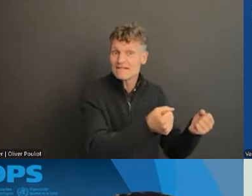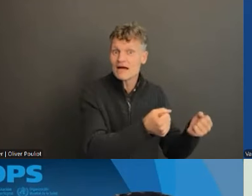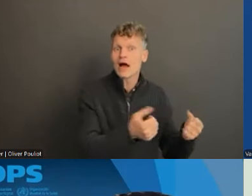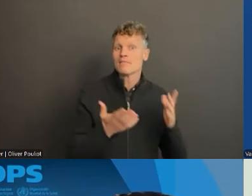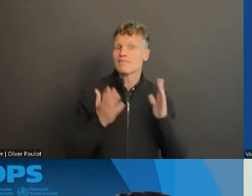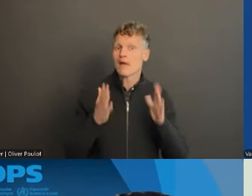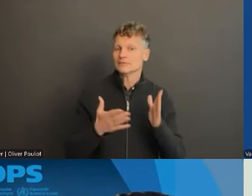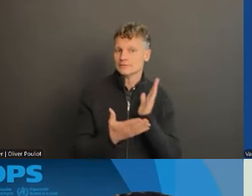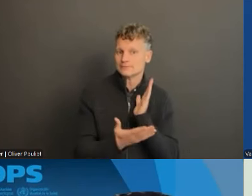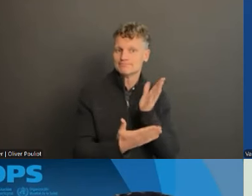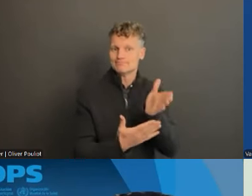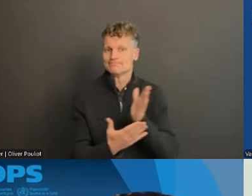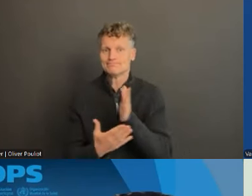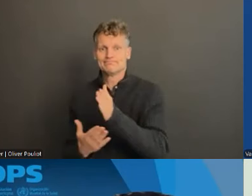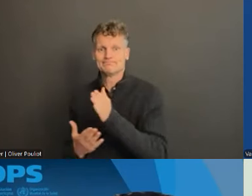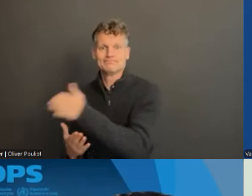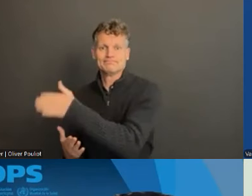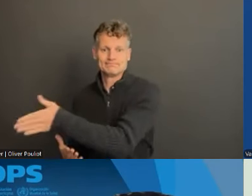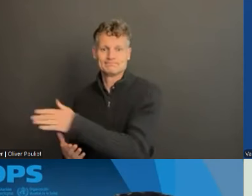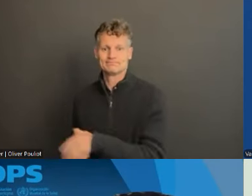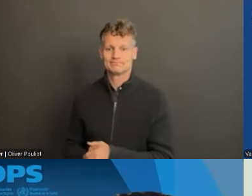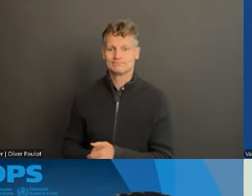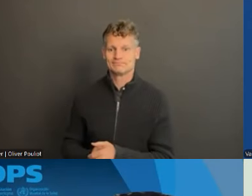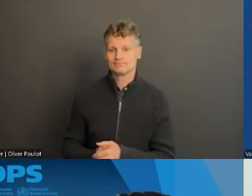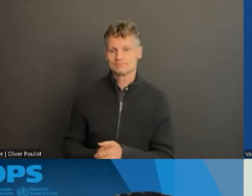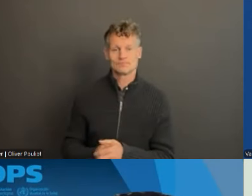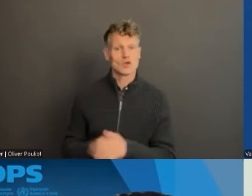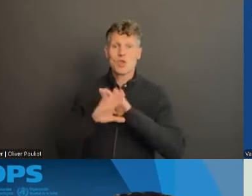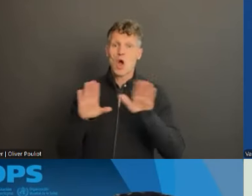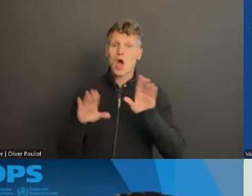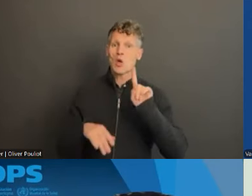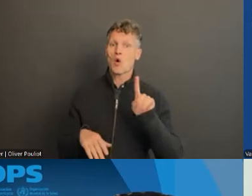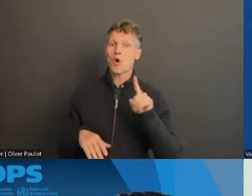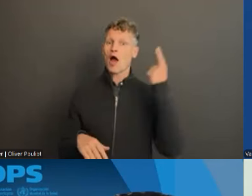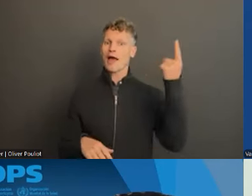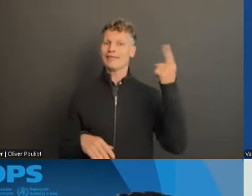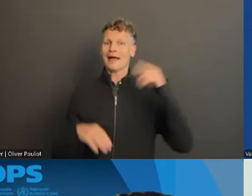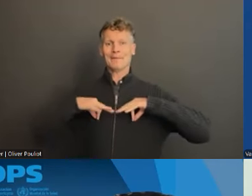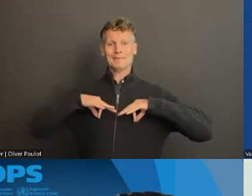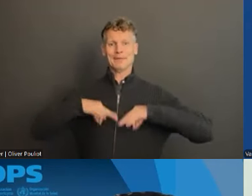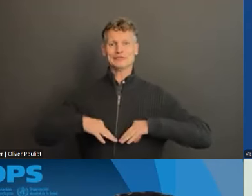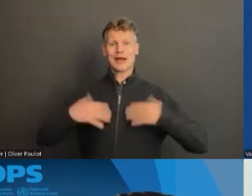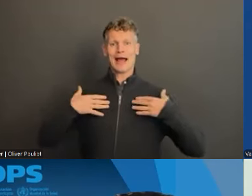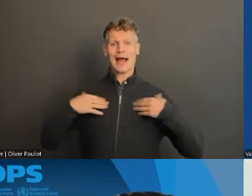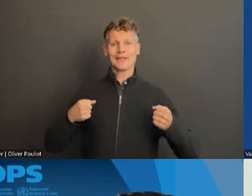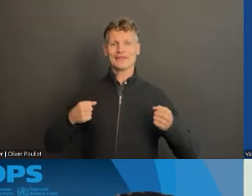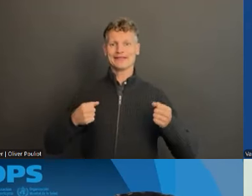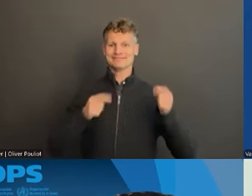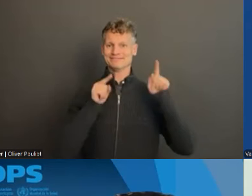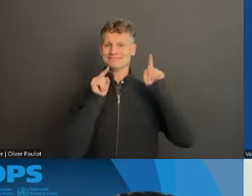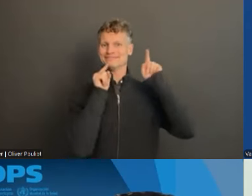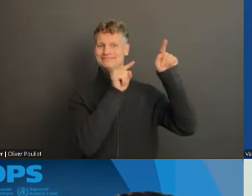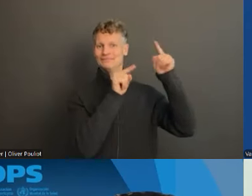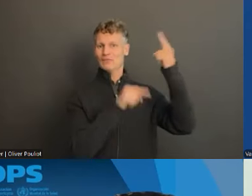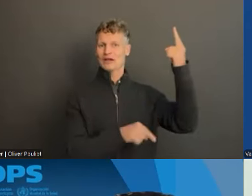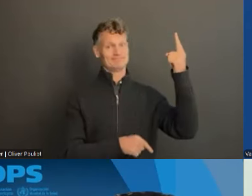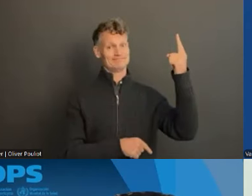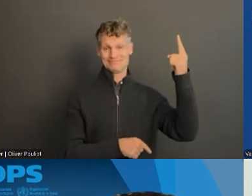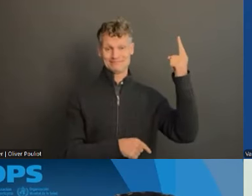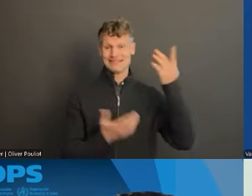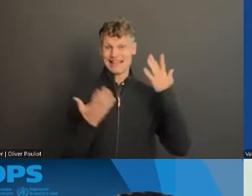the Minister of Health. And Oriele mentioned that. One of the challenges that we are seeing across the